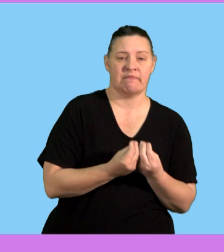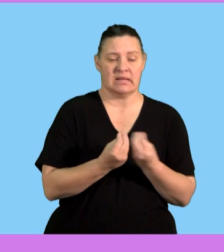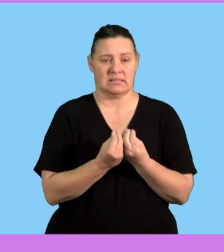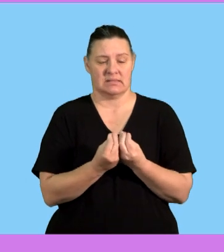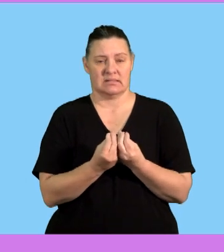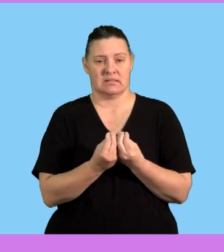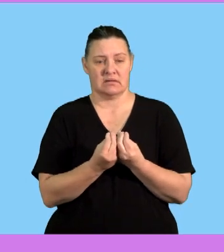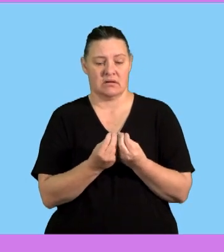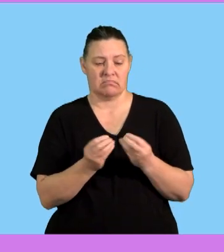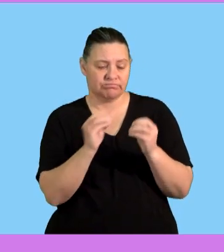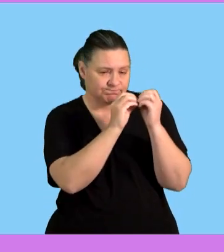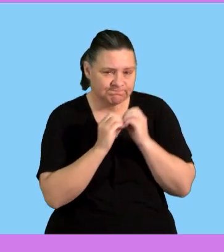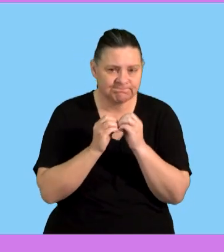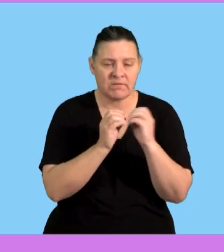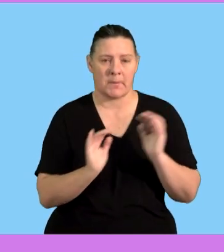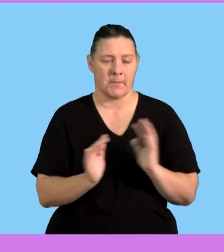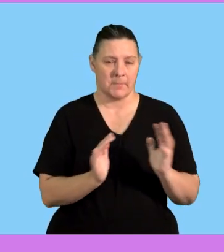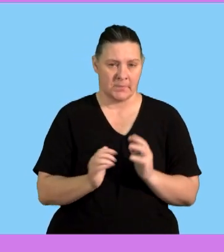together.